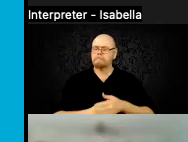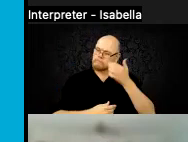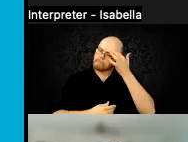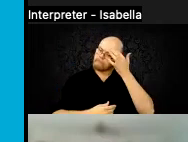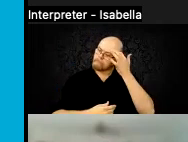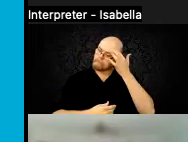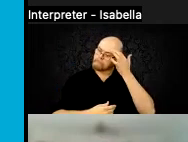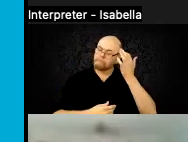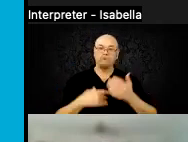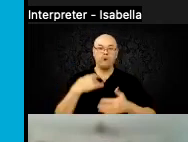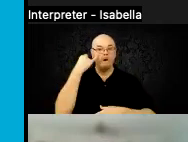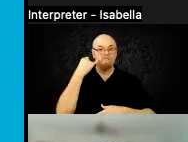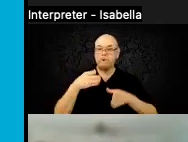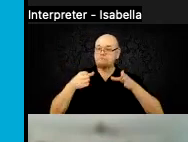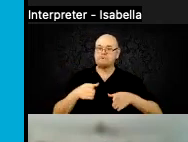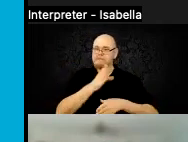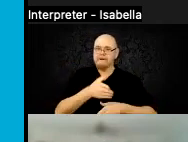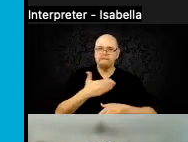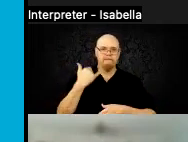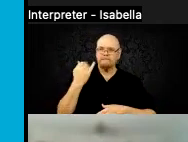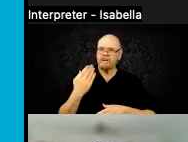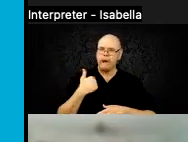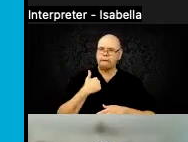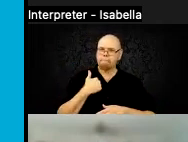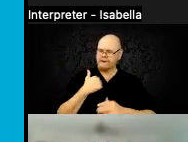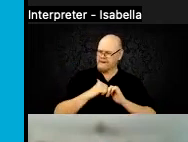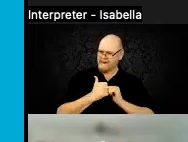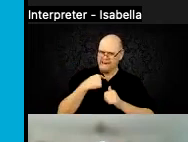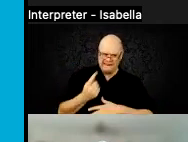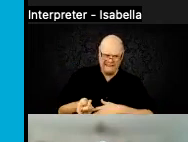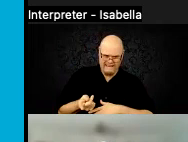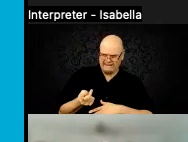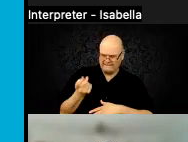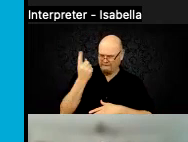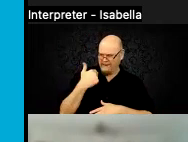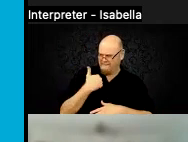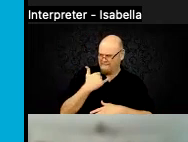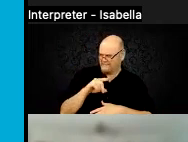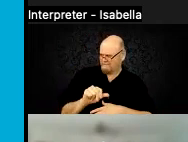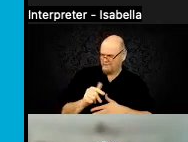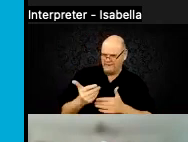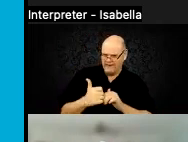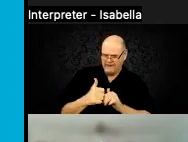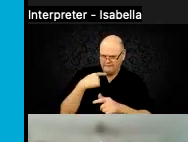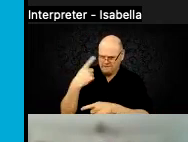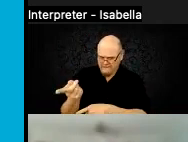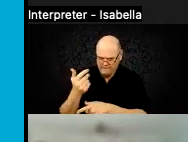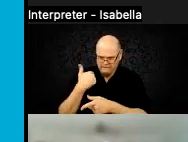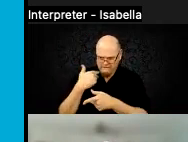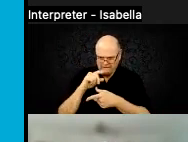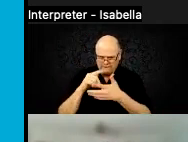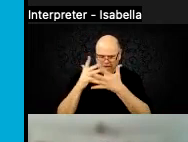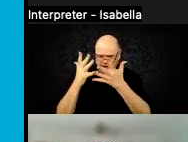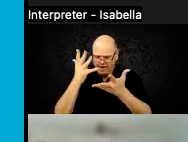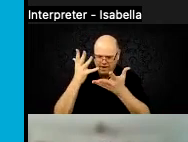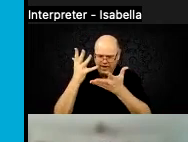has not had a job before and you're wondering how to have that conversation with your employer about your disability as you're